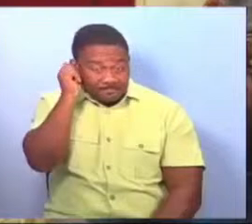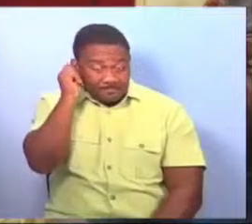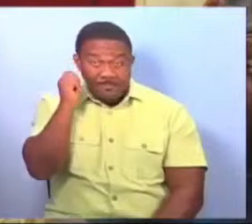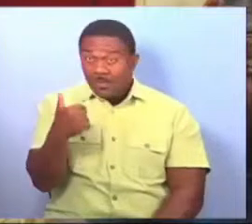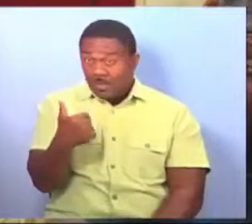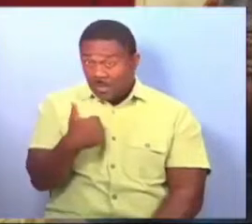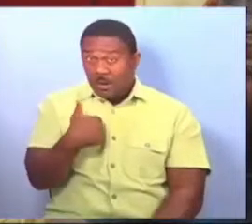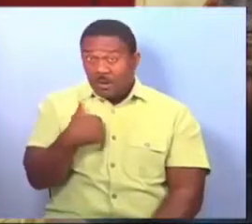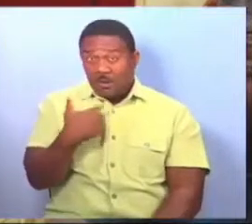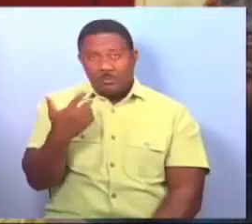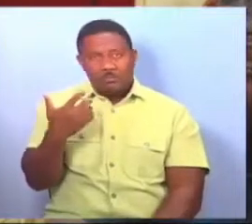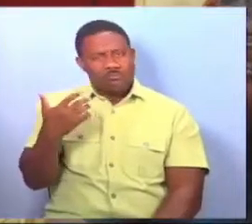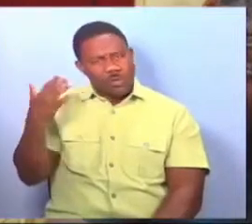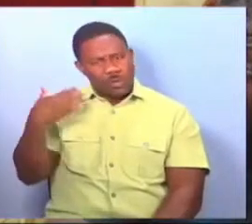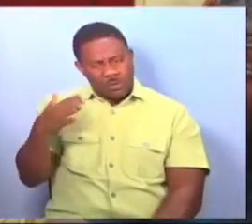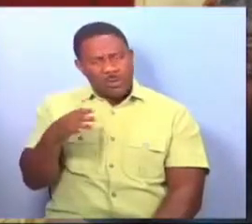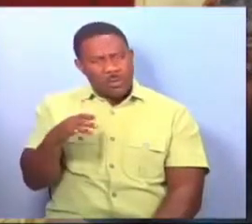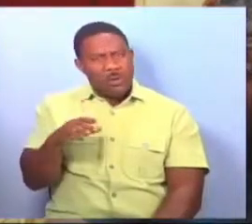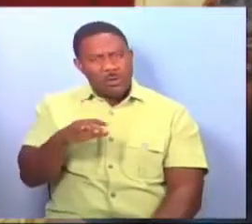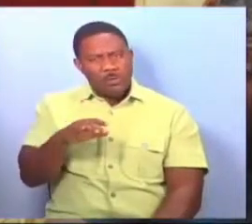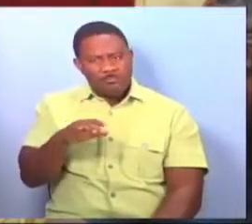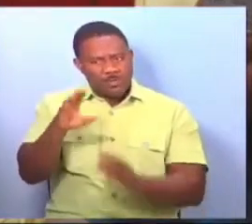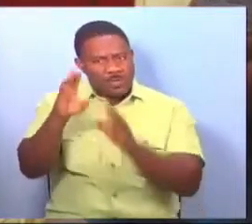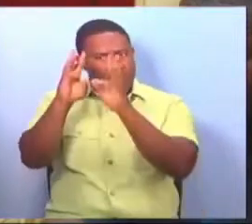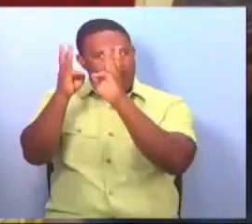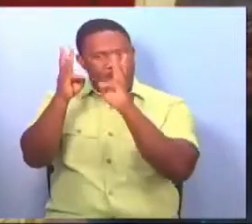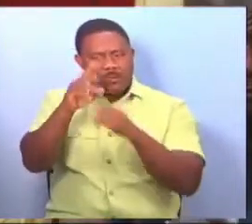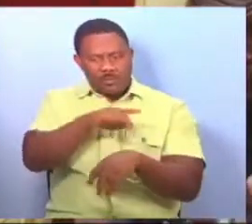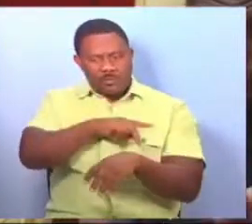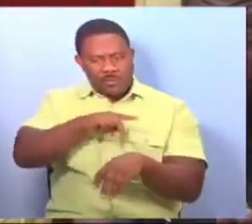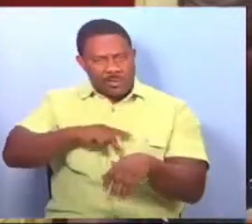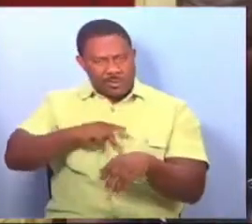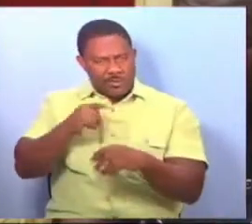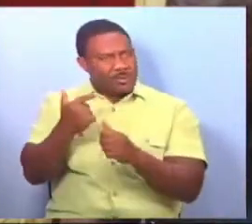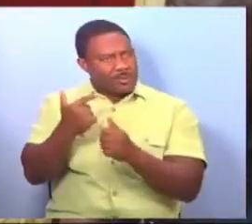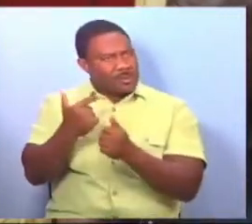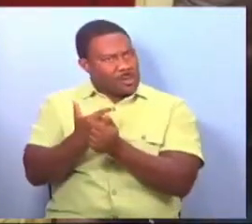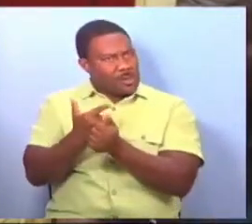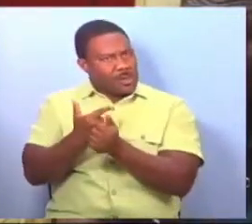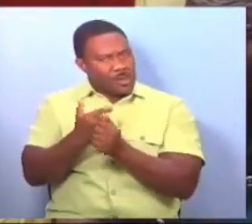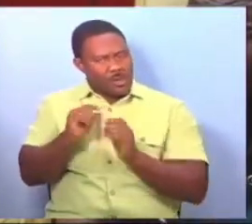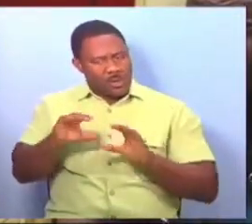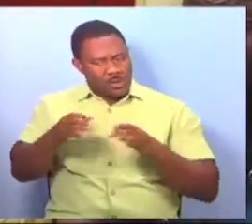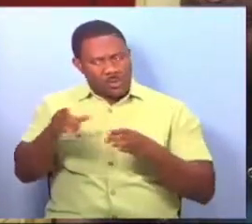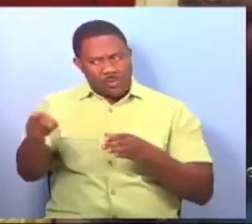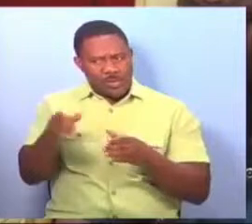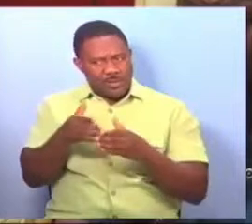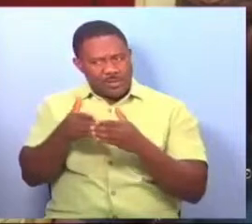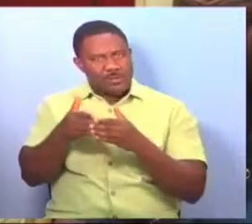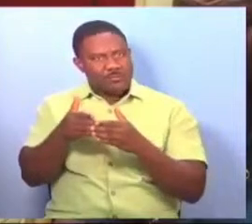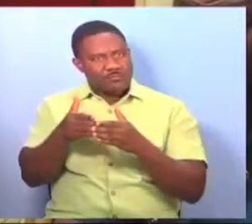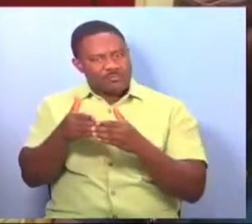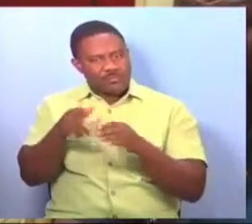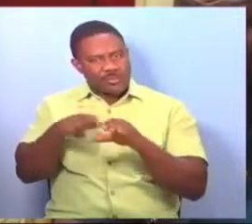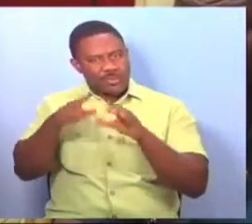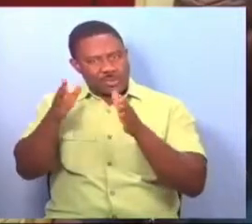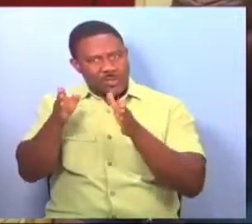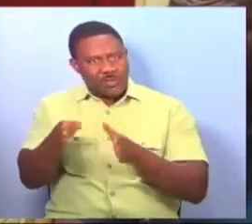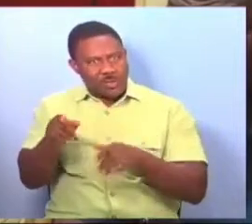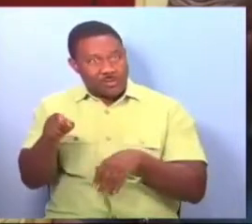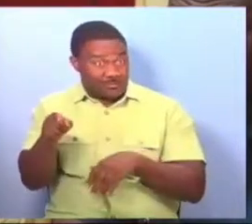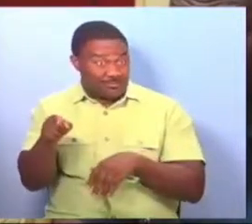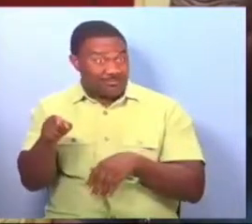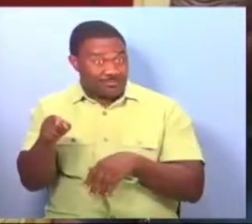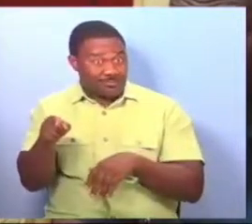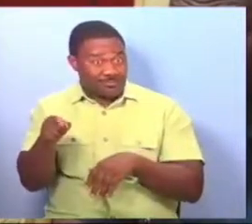Climate Parliament Ghana chapter, and he was our chairman. And of course,